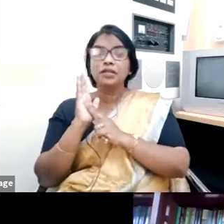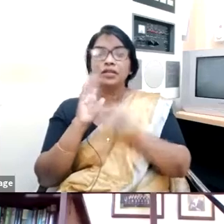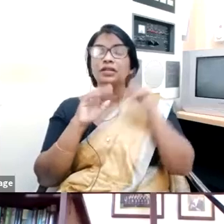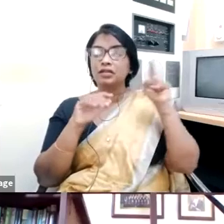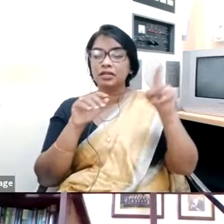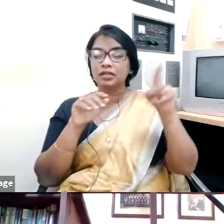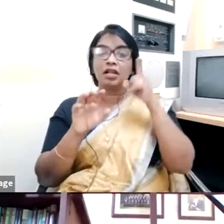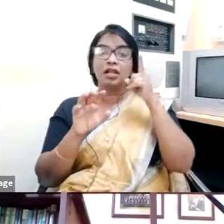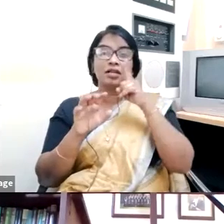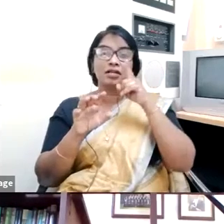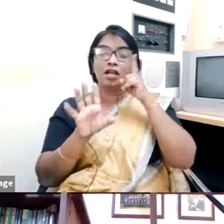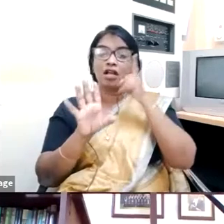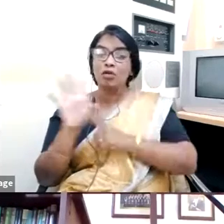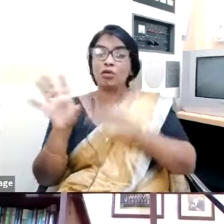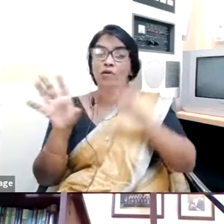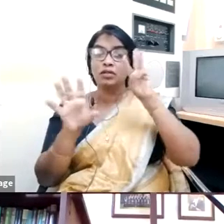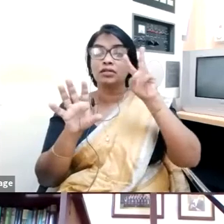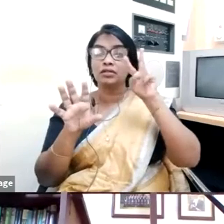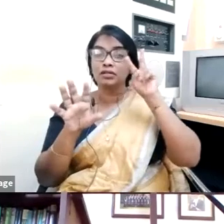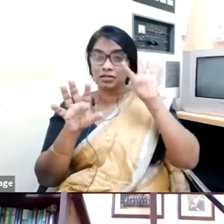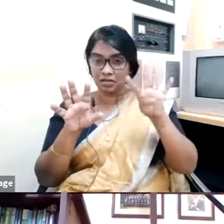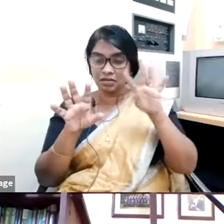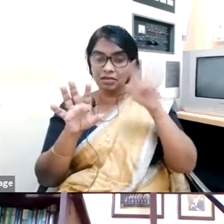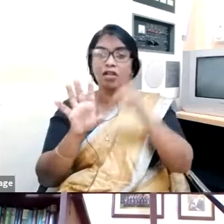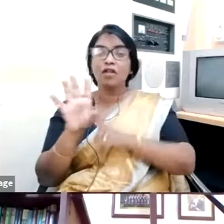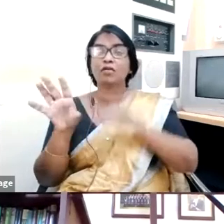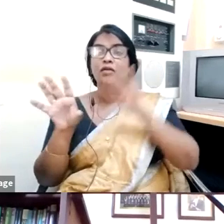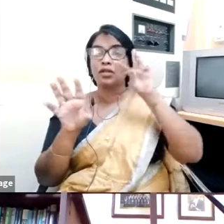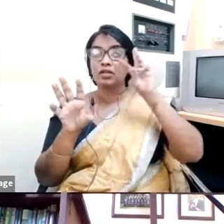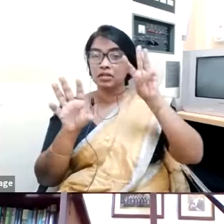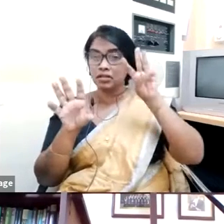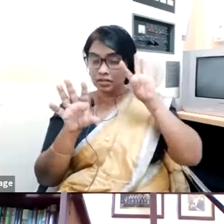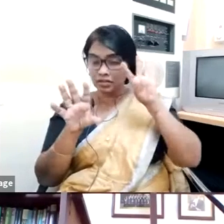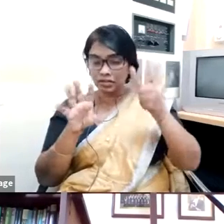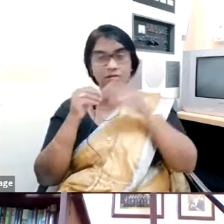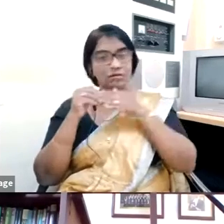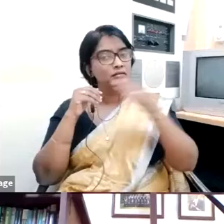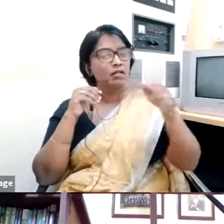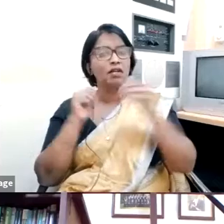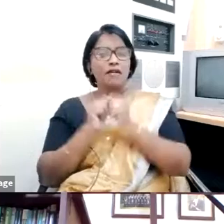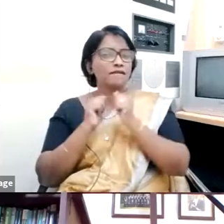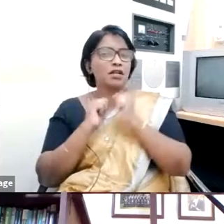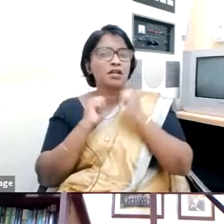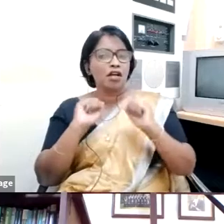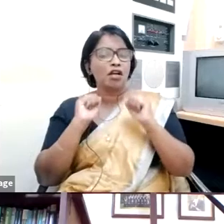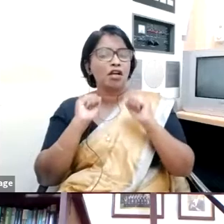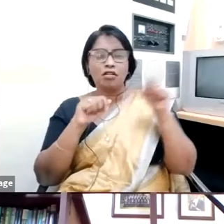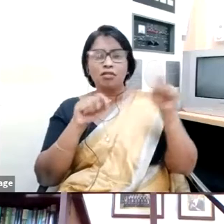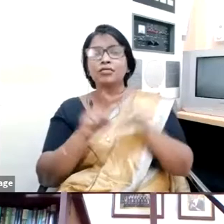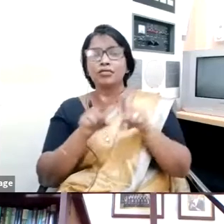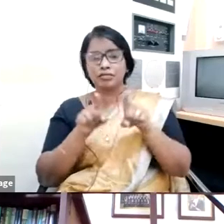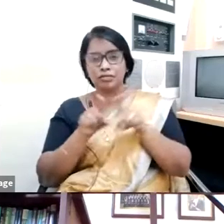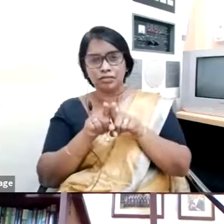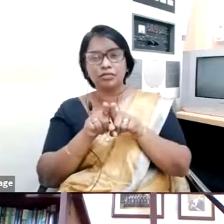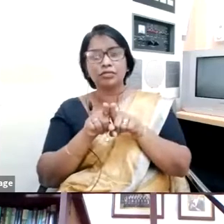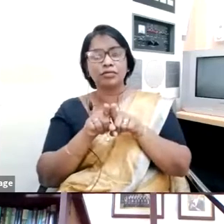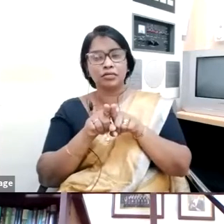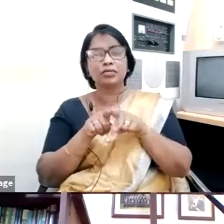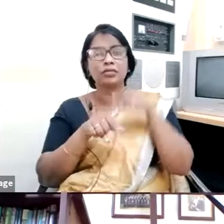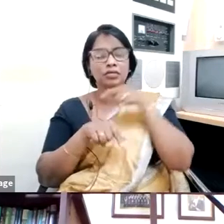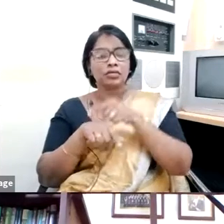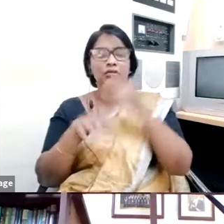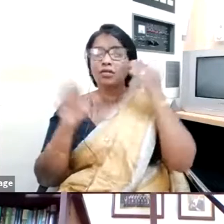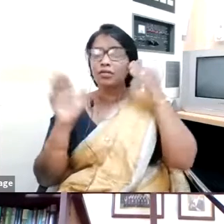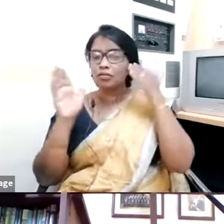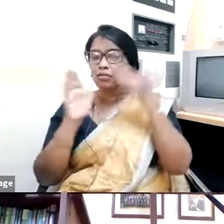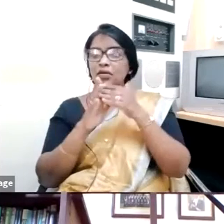these 34 years, what have we done about exiting fossil fuels, which is the cause